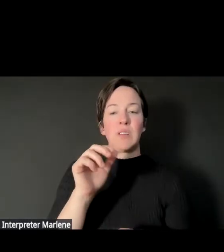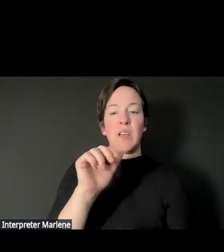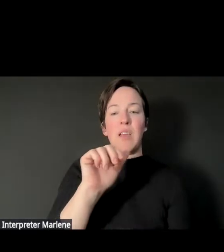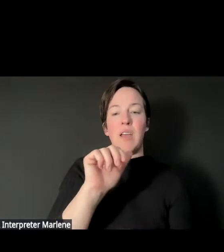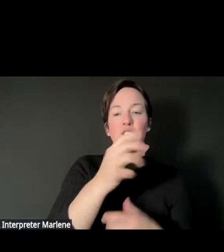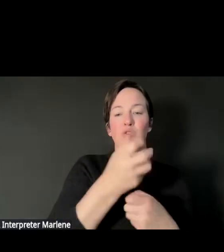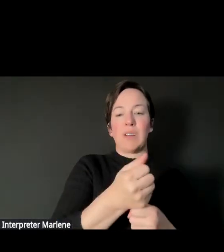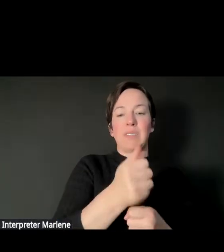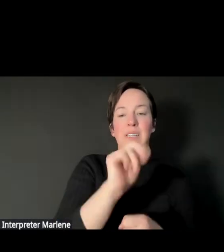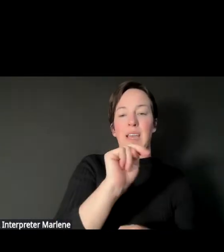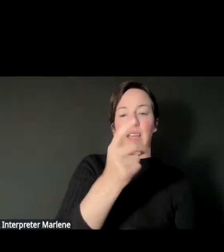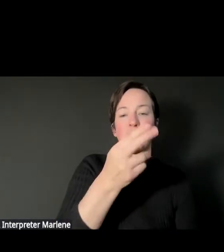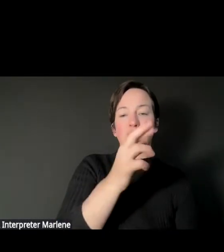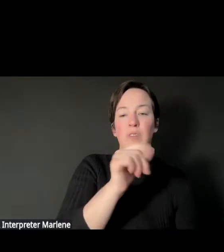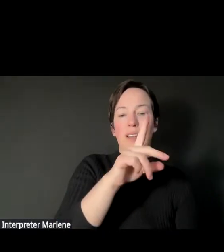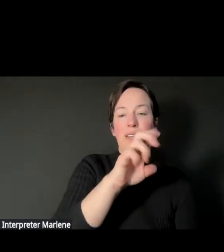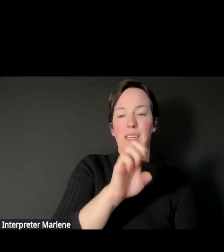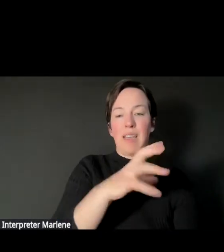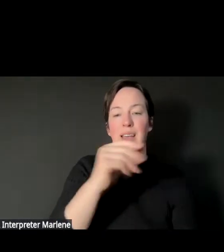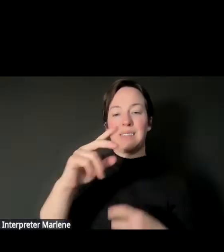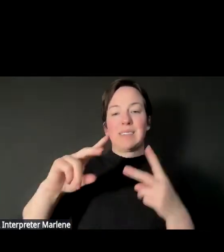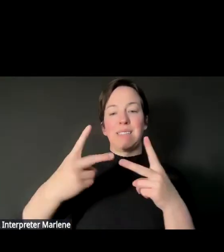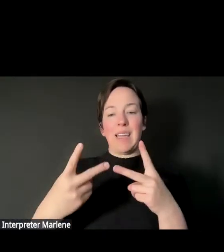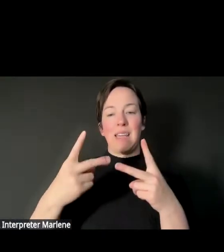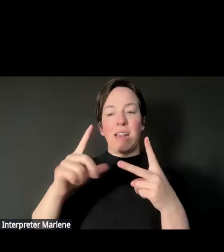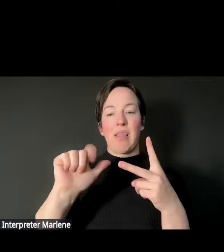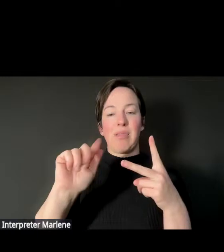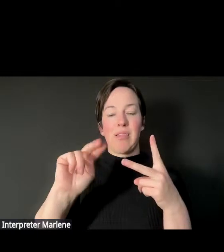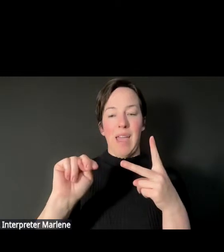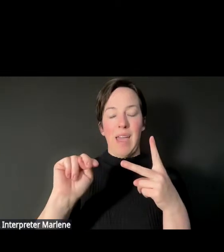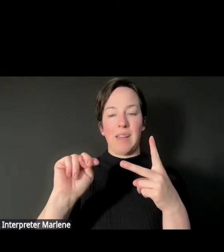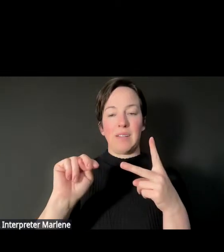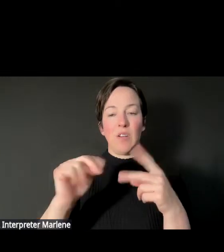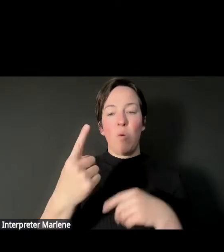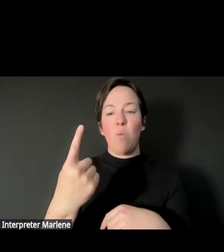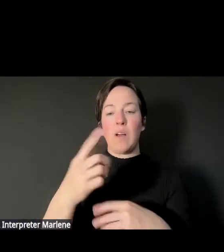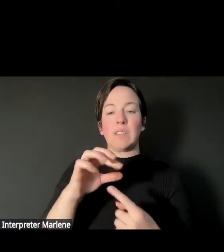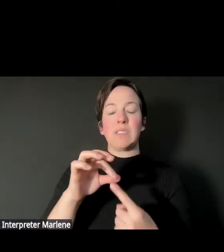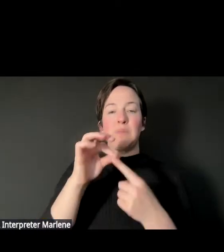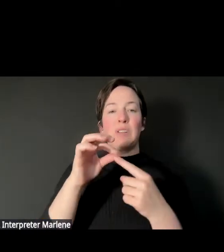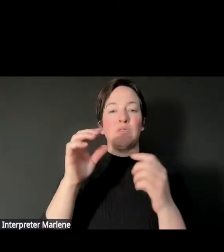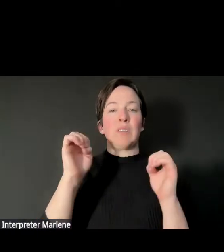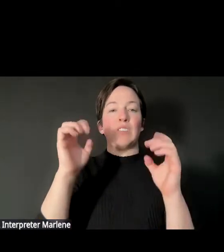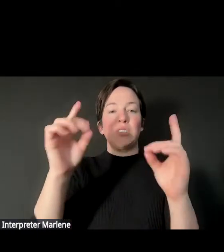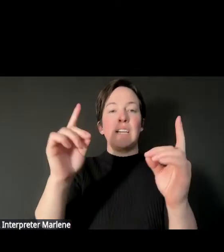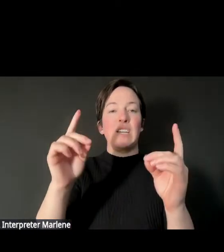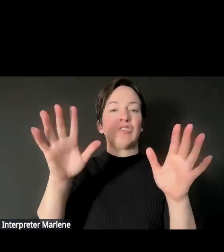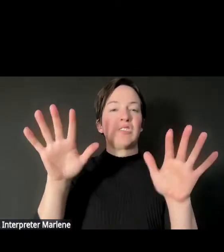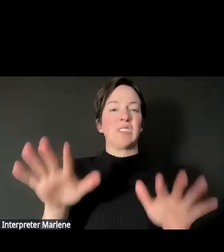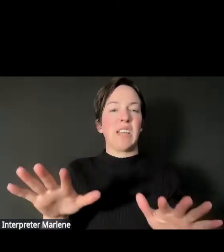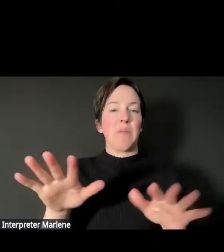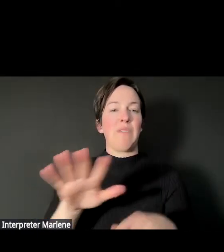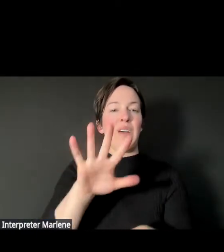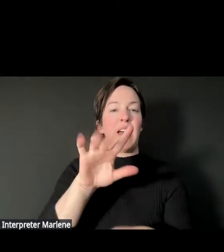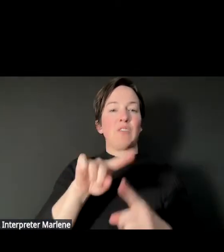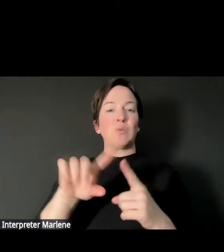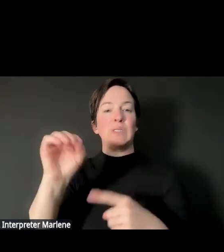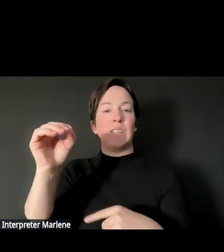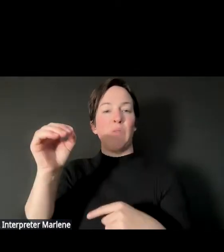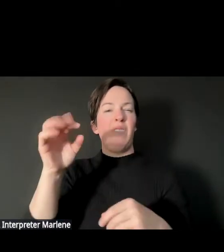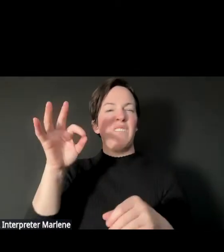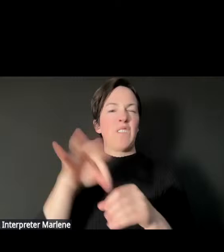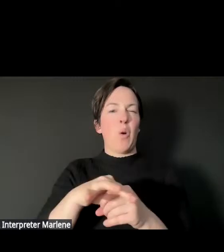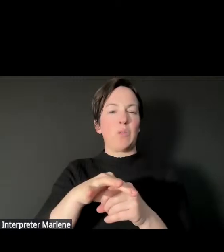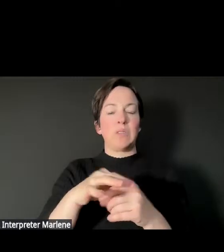and seconded by Trustee Land, the board approved one special education settlement with a vote of 5-0.